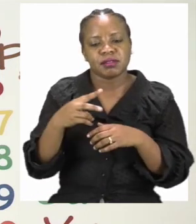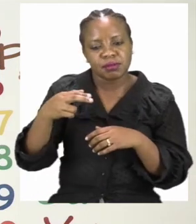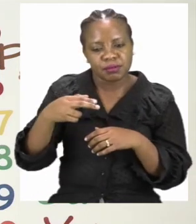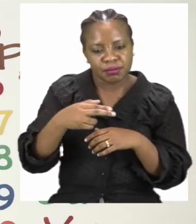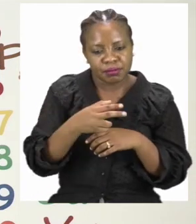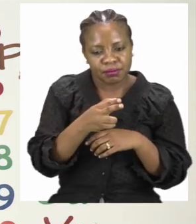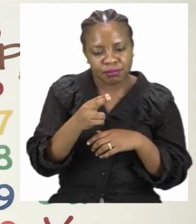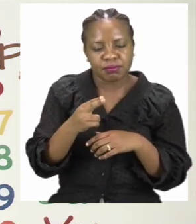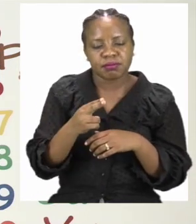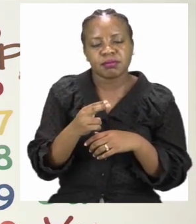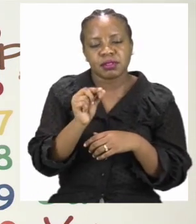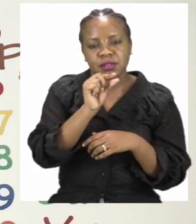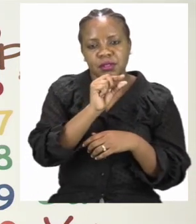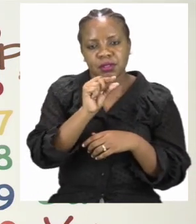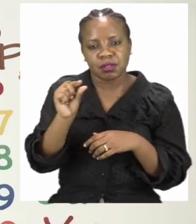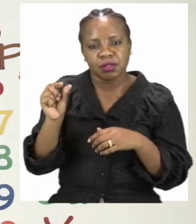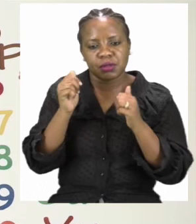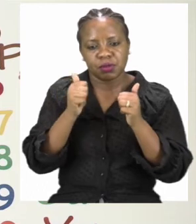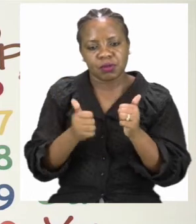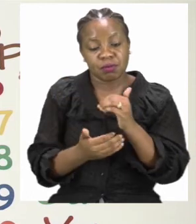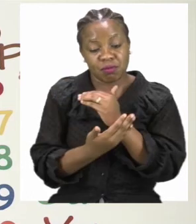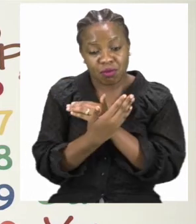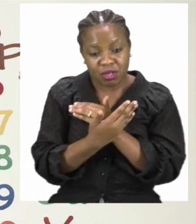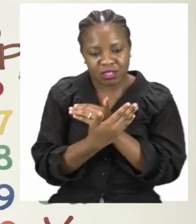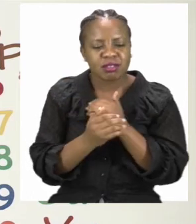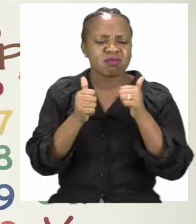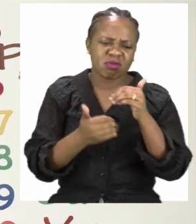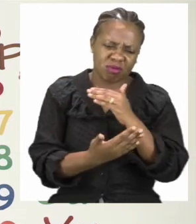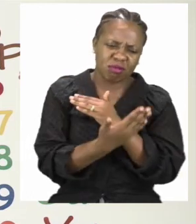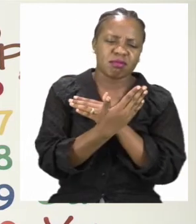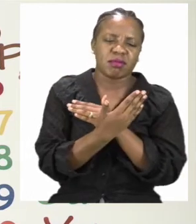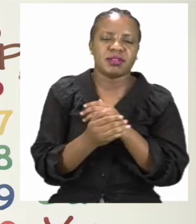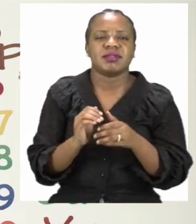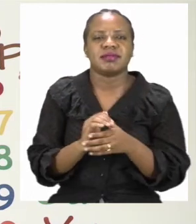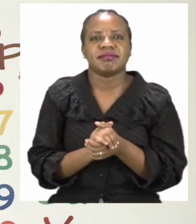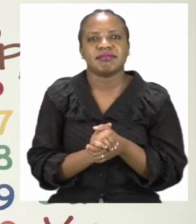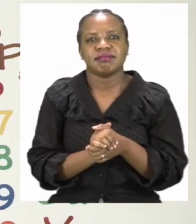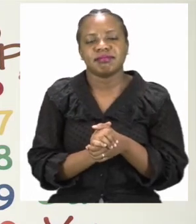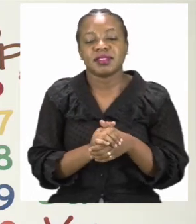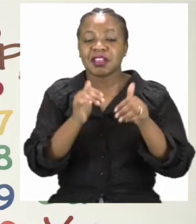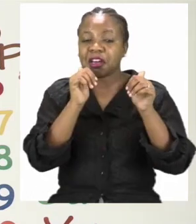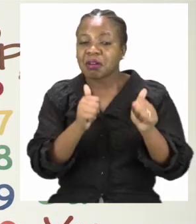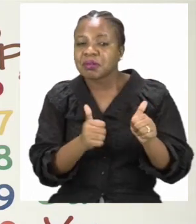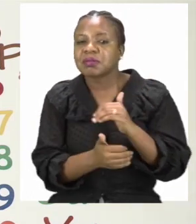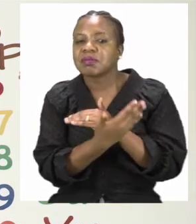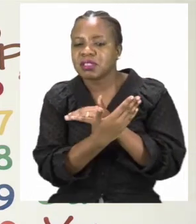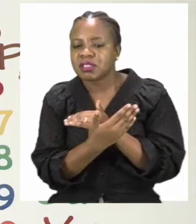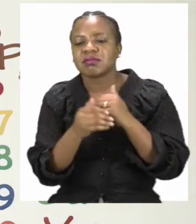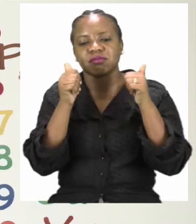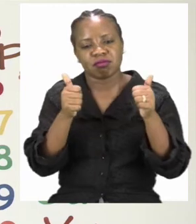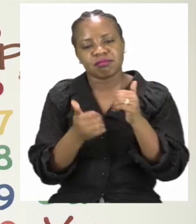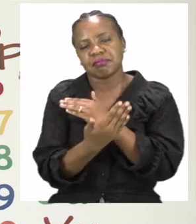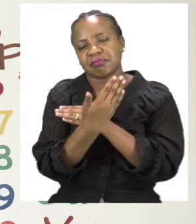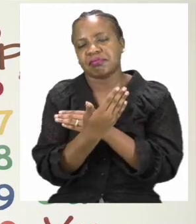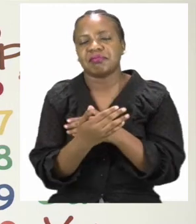morning. If someone says to you, good morning, you also say good morning. Now